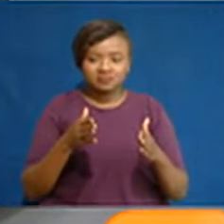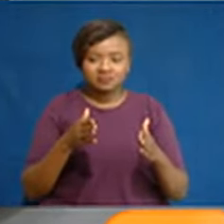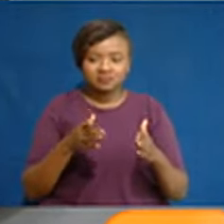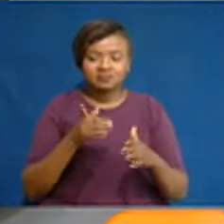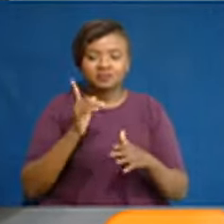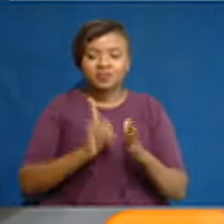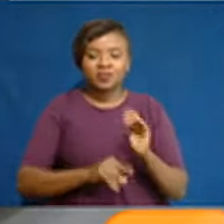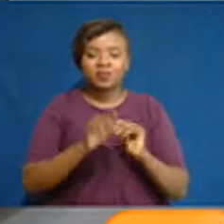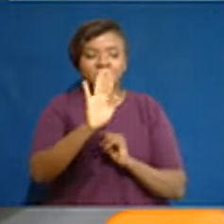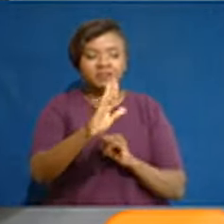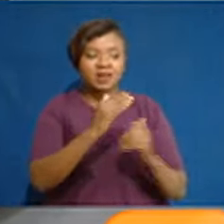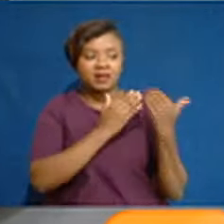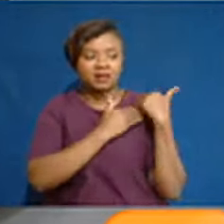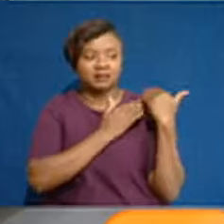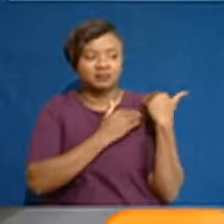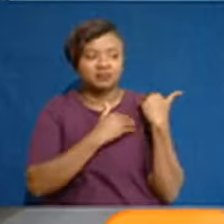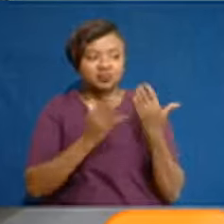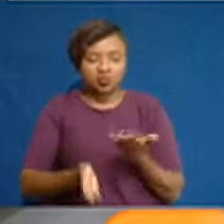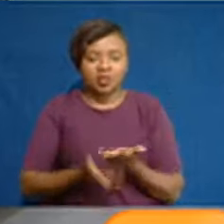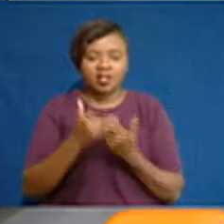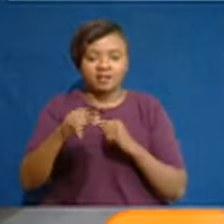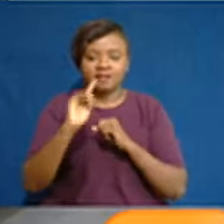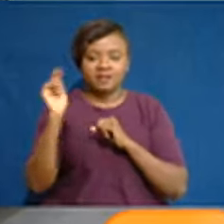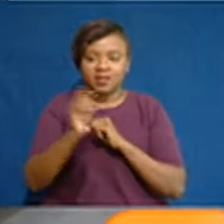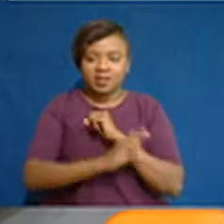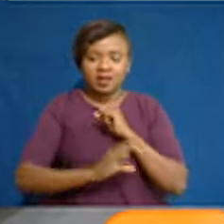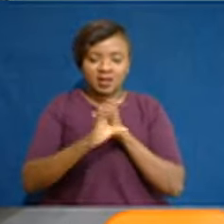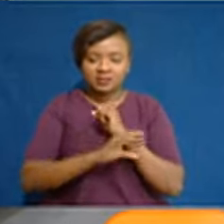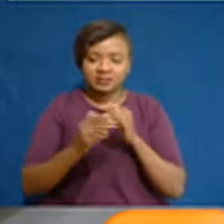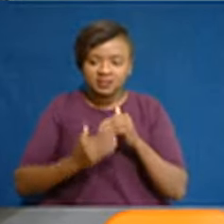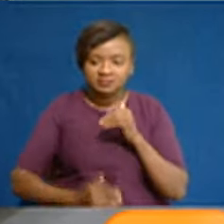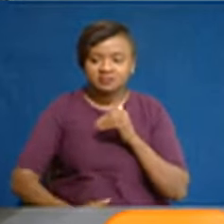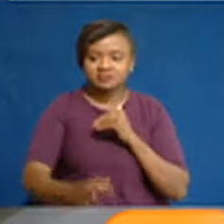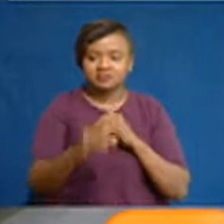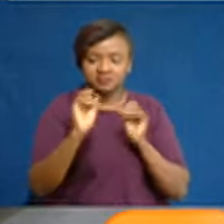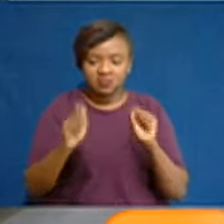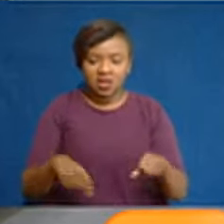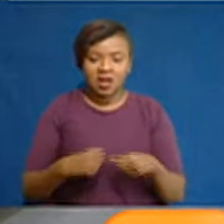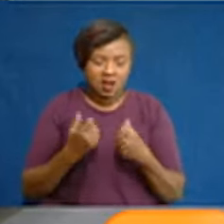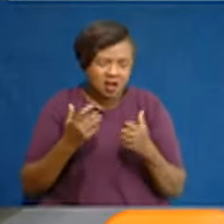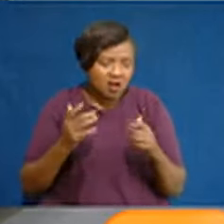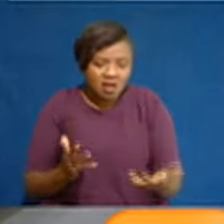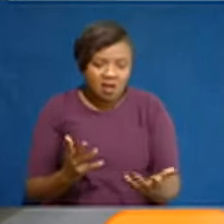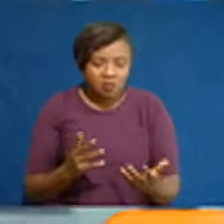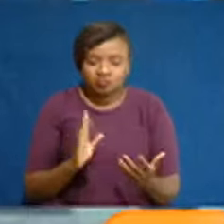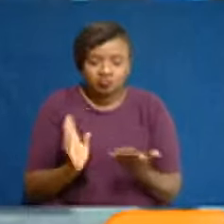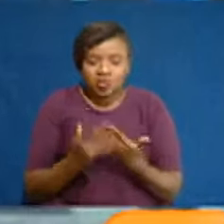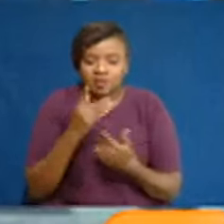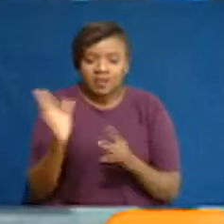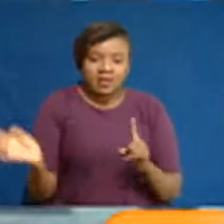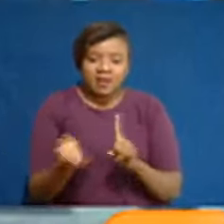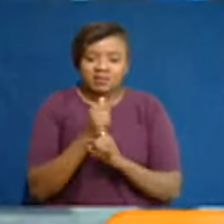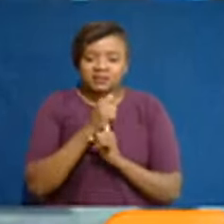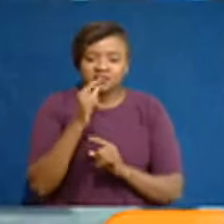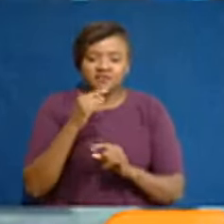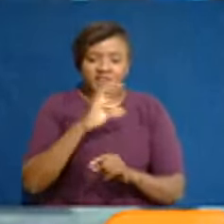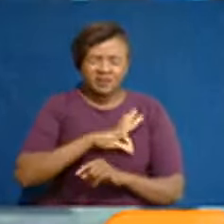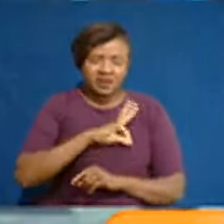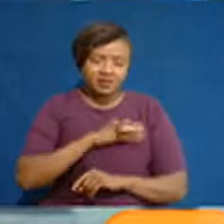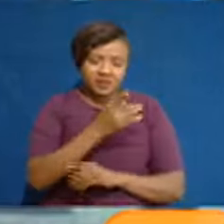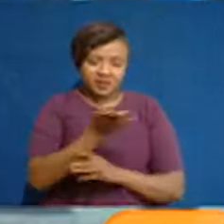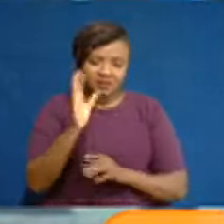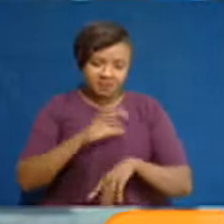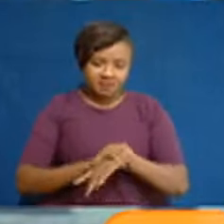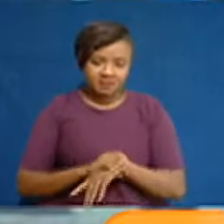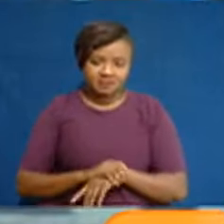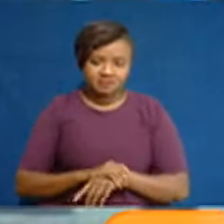play now in moving Kenya forward, in securing the gains that Gen Z have managed to get? I think the